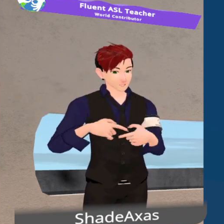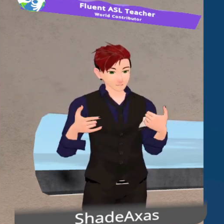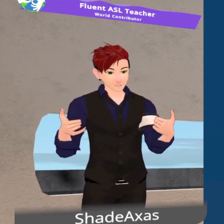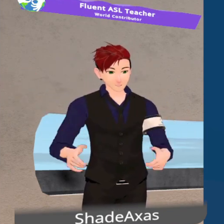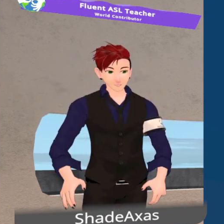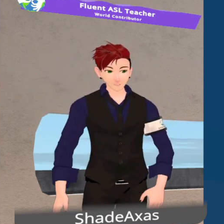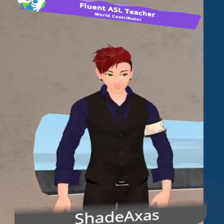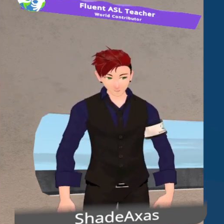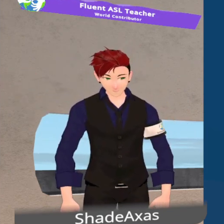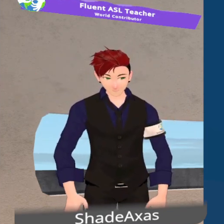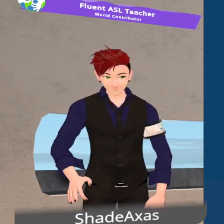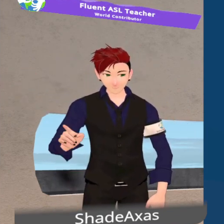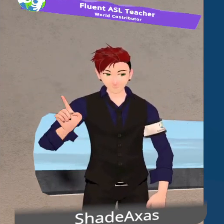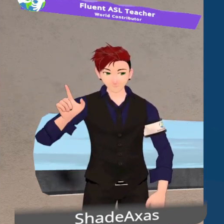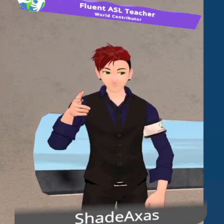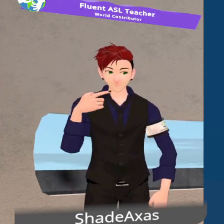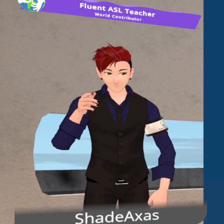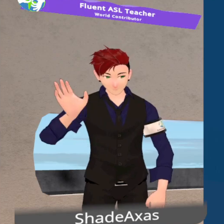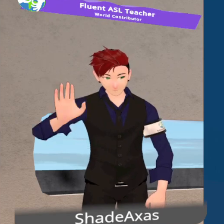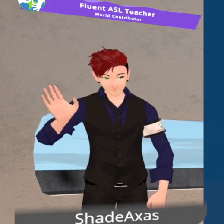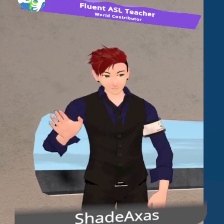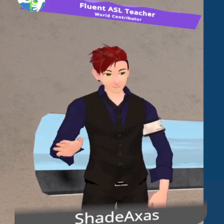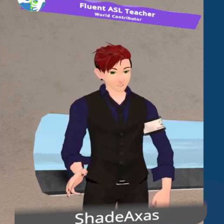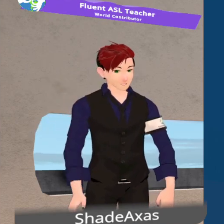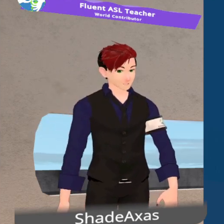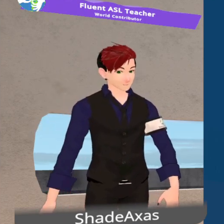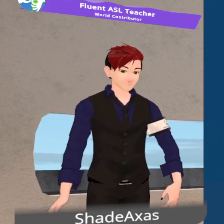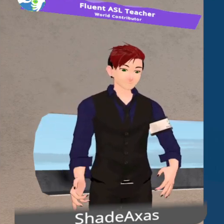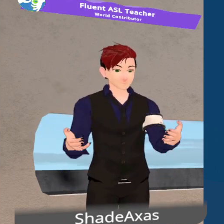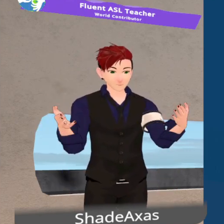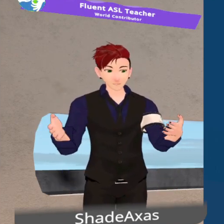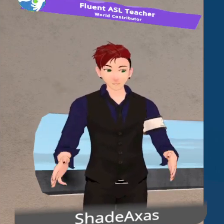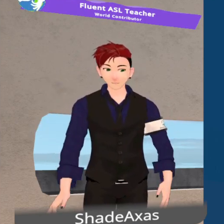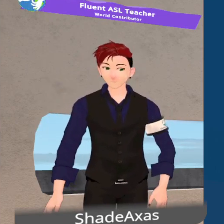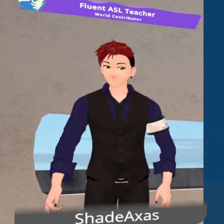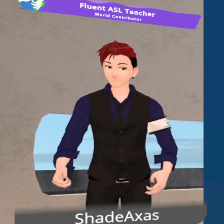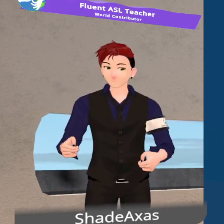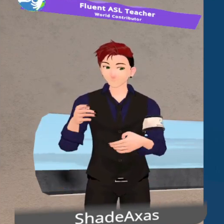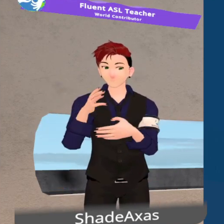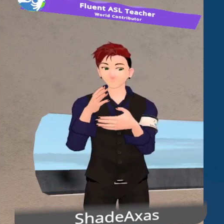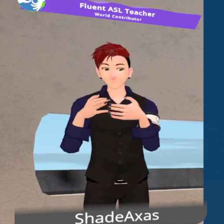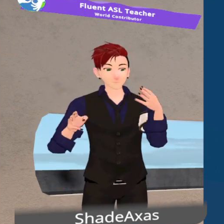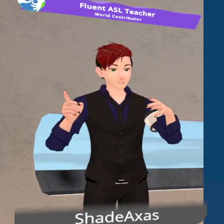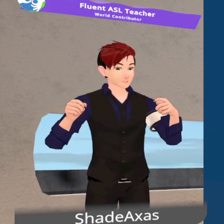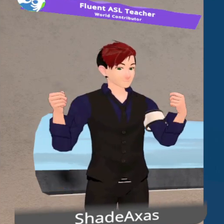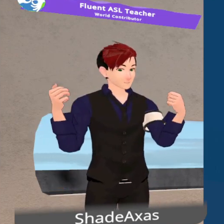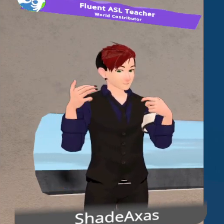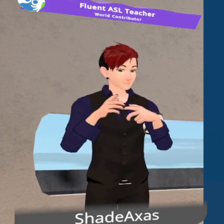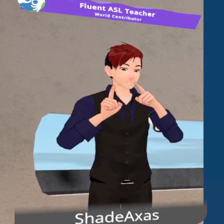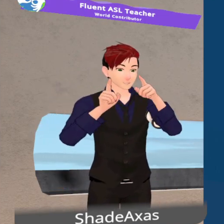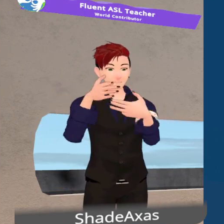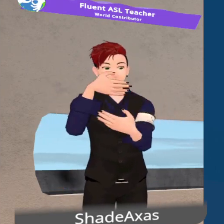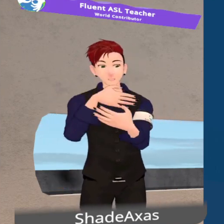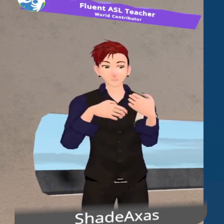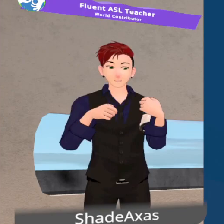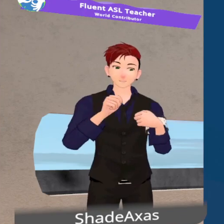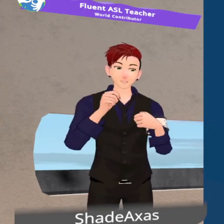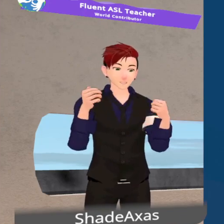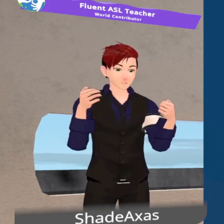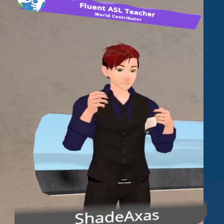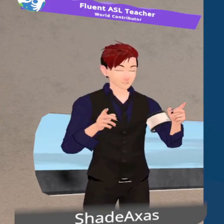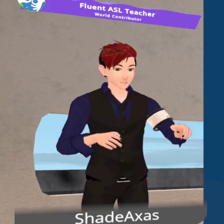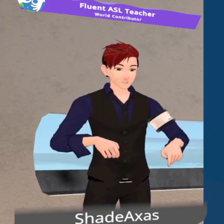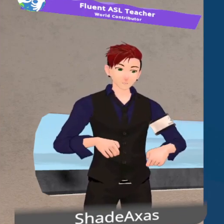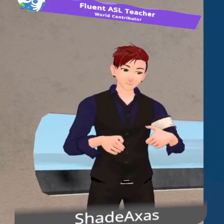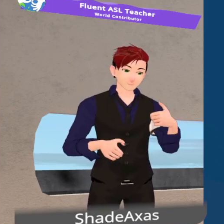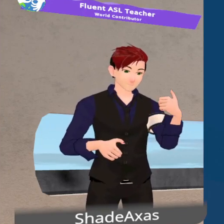people signing? What do? Go say hi. That's it. Like, people are scared to go